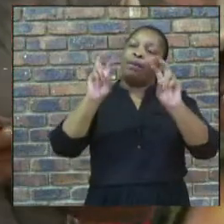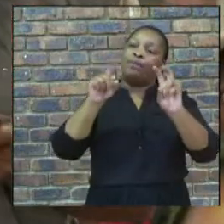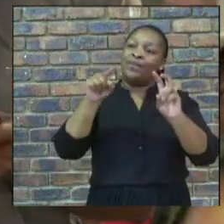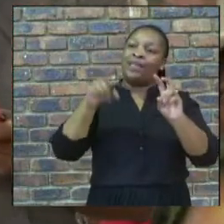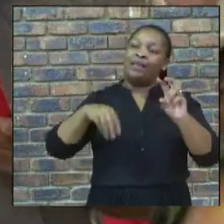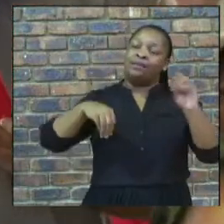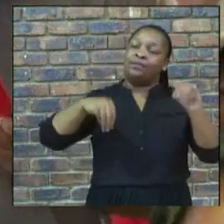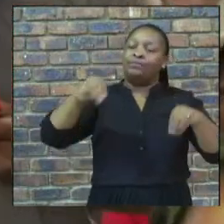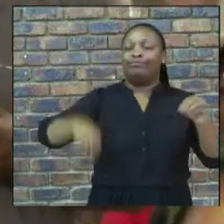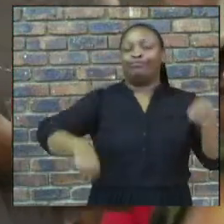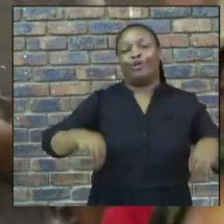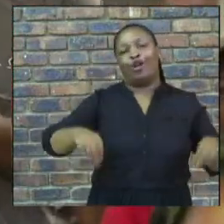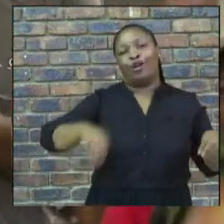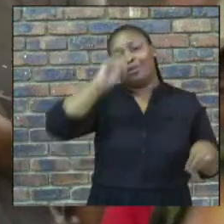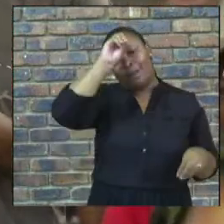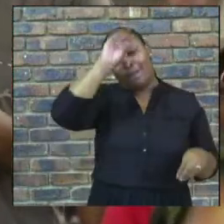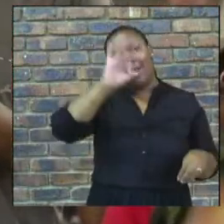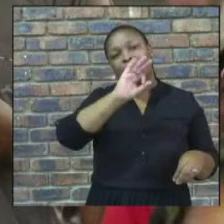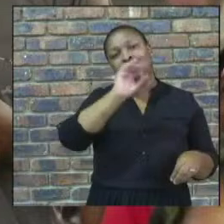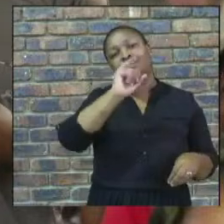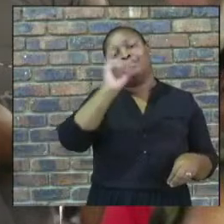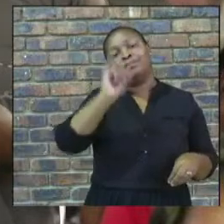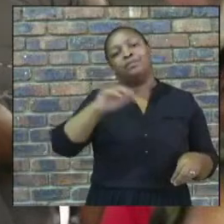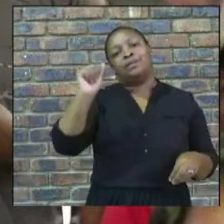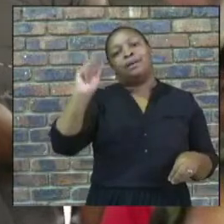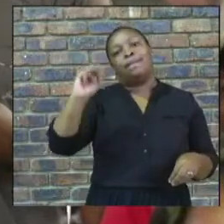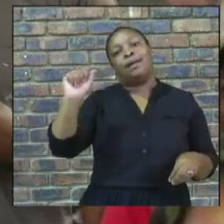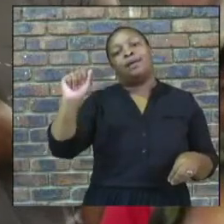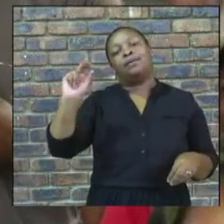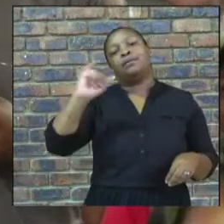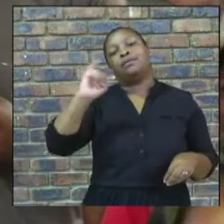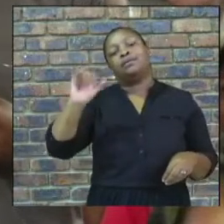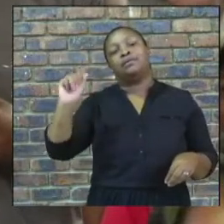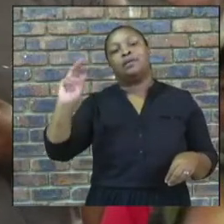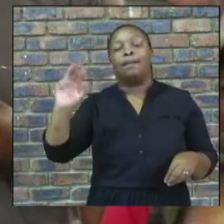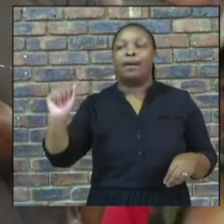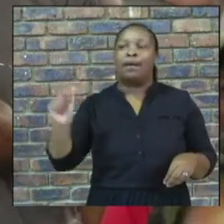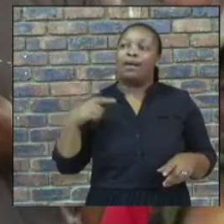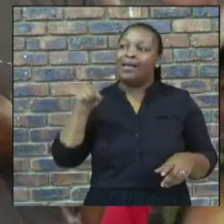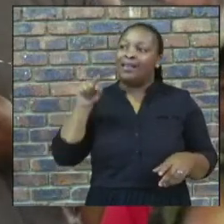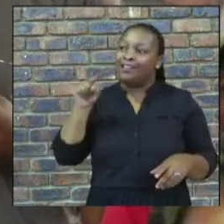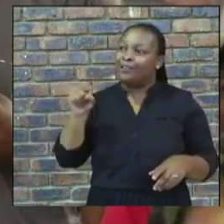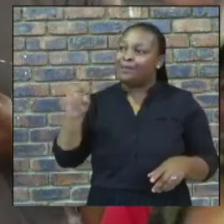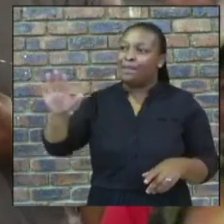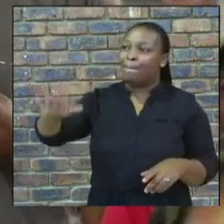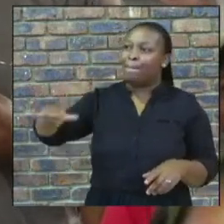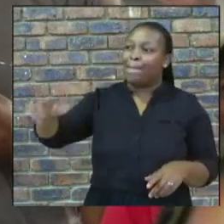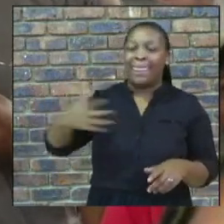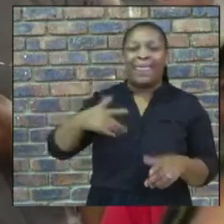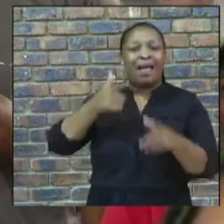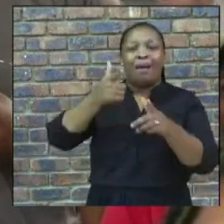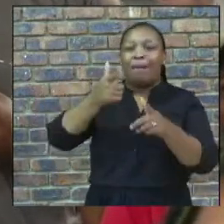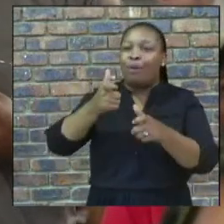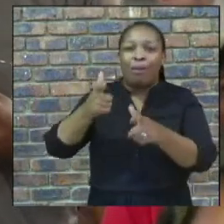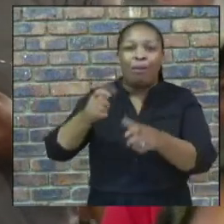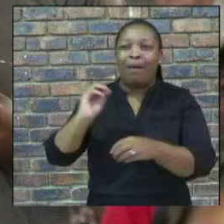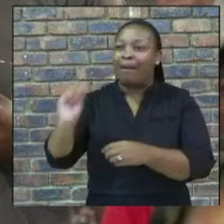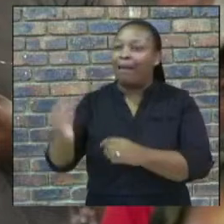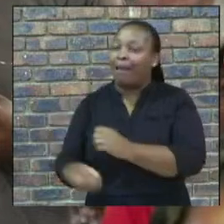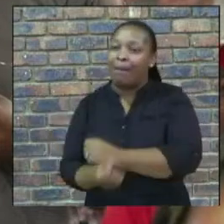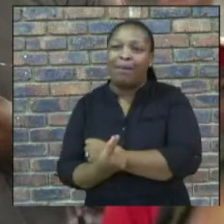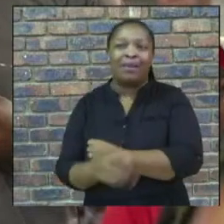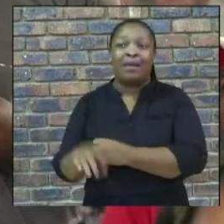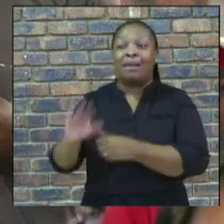yamazamazam, sihluphekile kagiso, to the past 3 days or 4 days, there are gun shootings, and